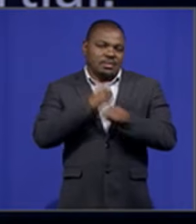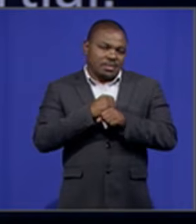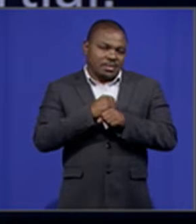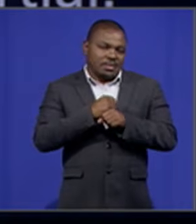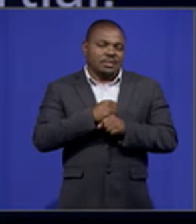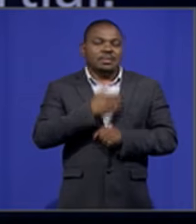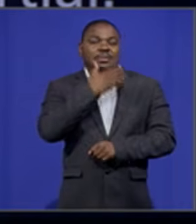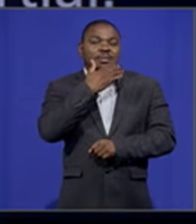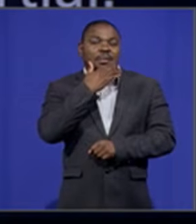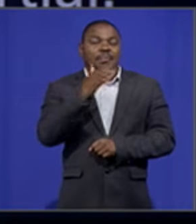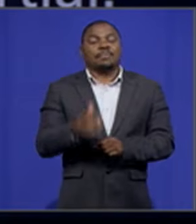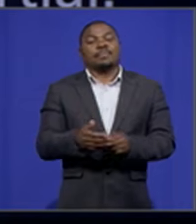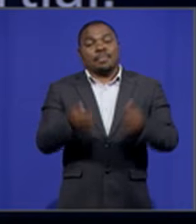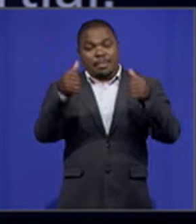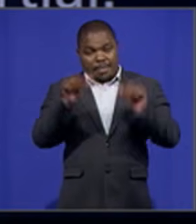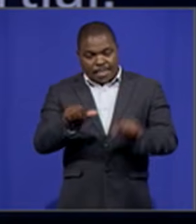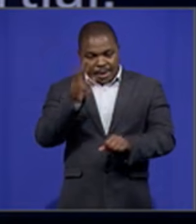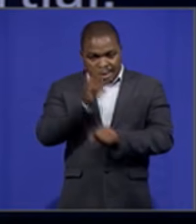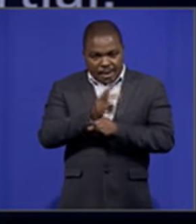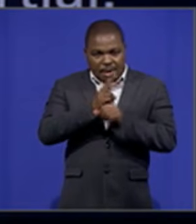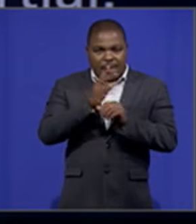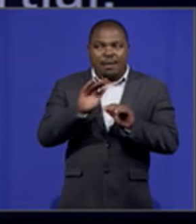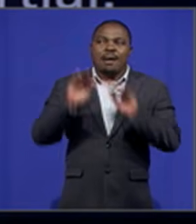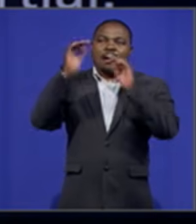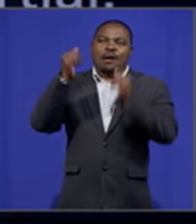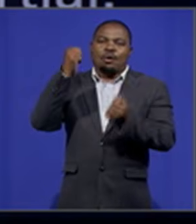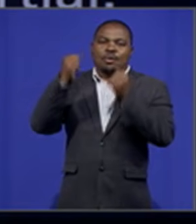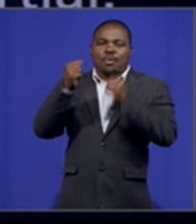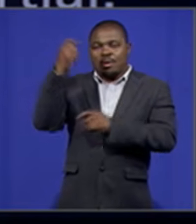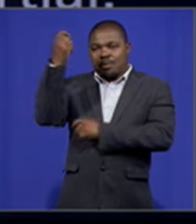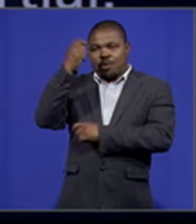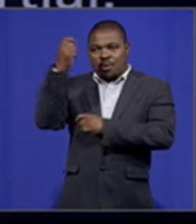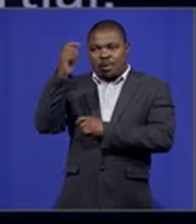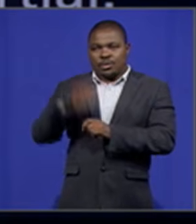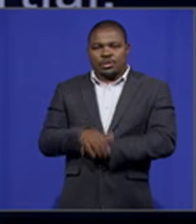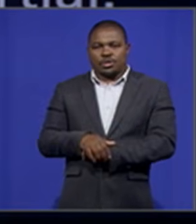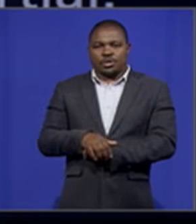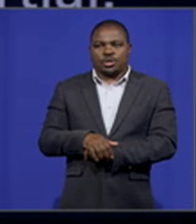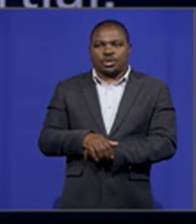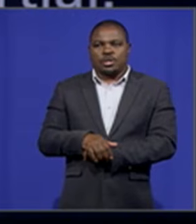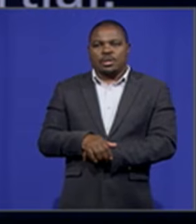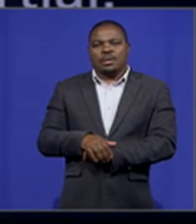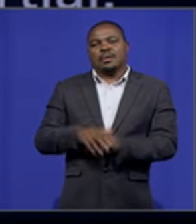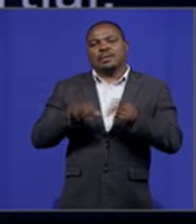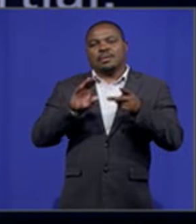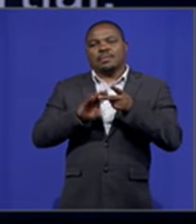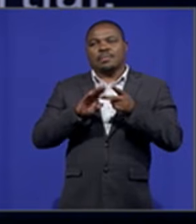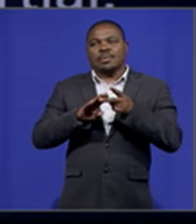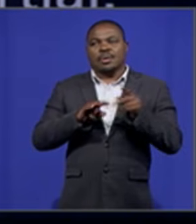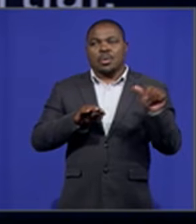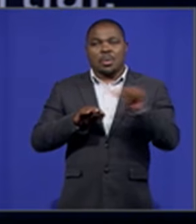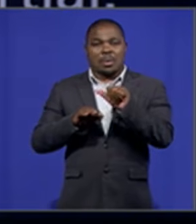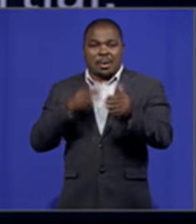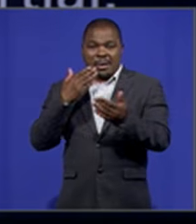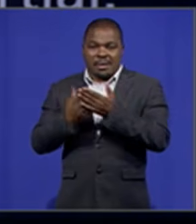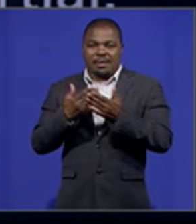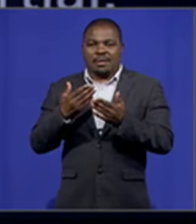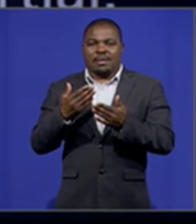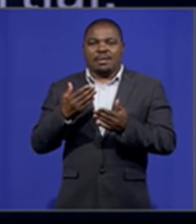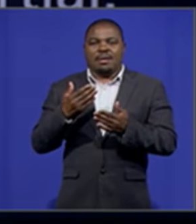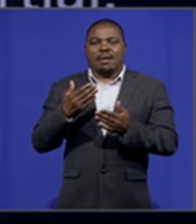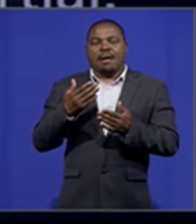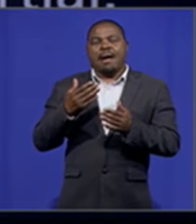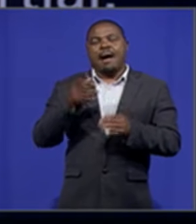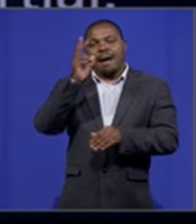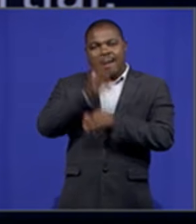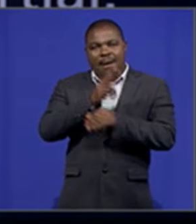moka a tloga tša molato a o lebiša go la kgoronkgolo ya tsheko ya Polokwane le gona o gannwe ka beila yona yo go fitlhela ge gape le kgonile a leba